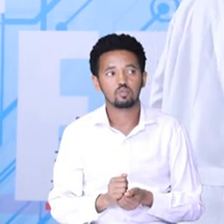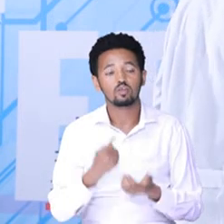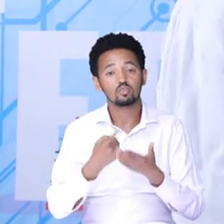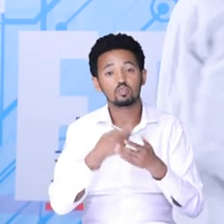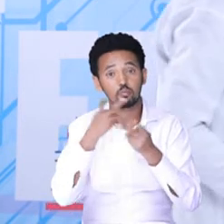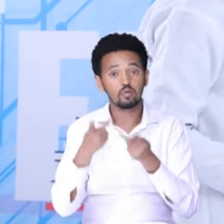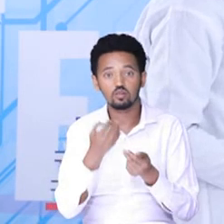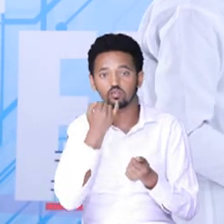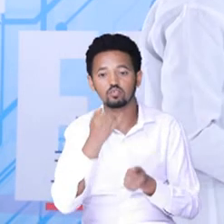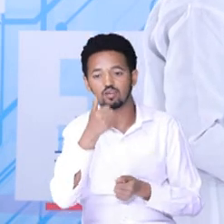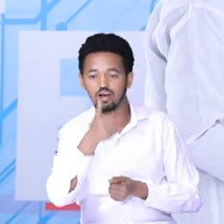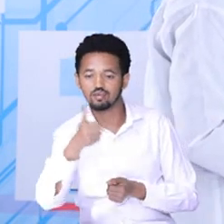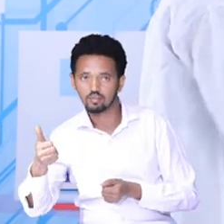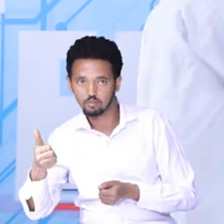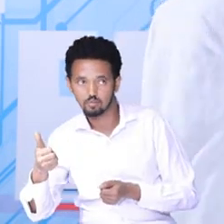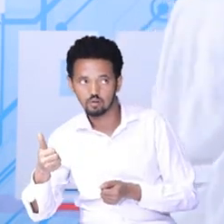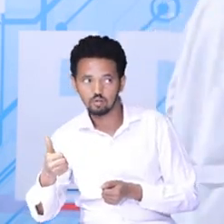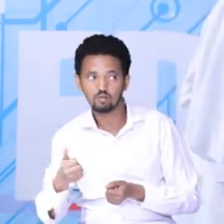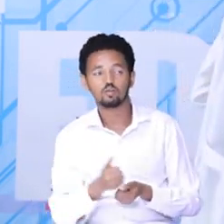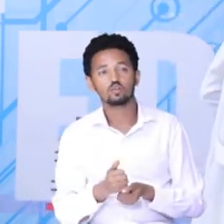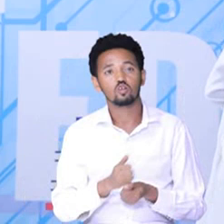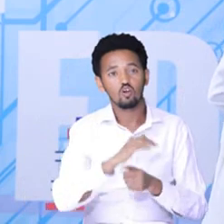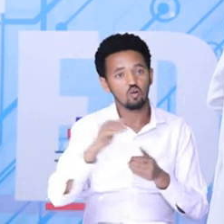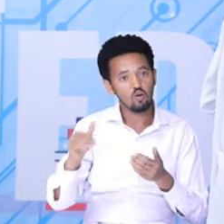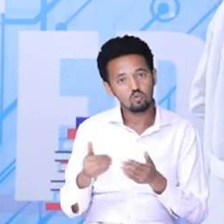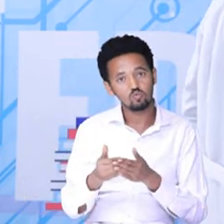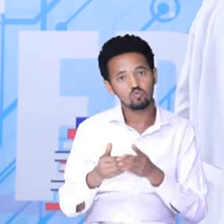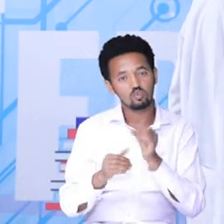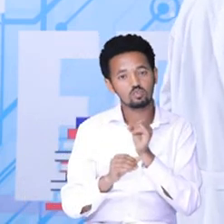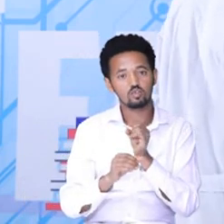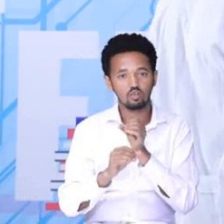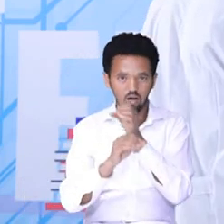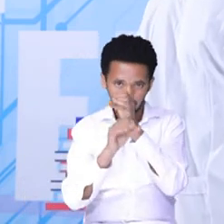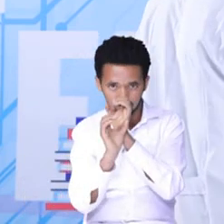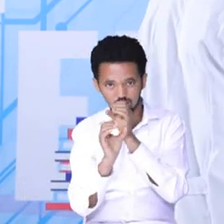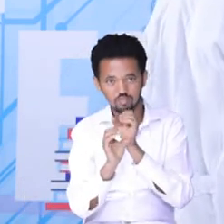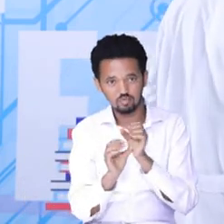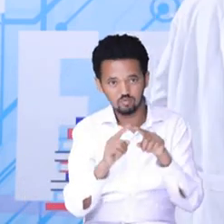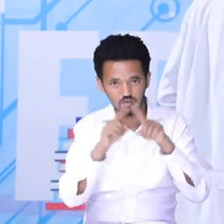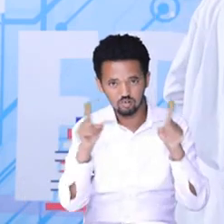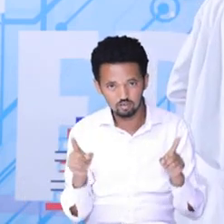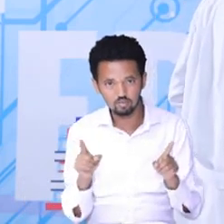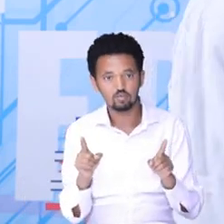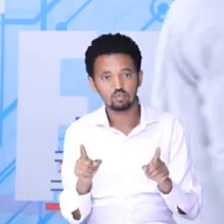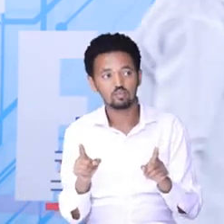if this place is Addis Ababa, all roads radiate from Addis Ababa to different regional